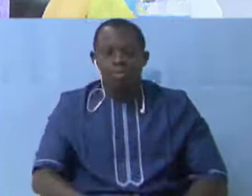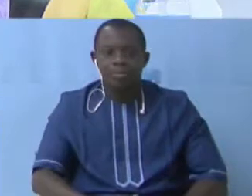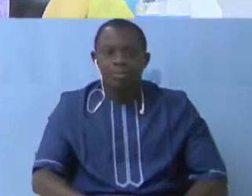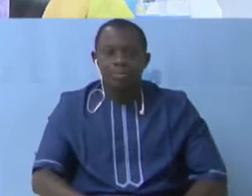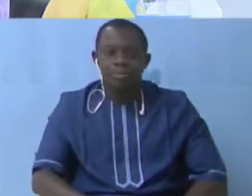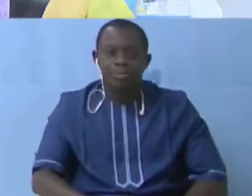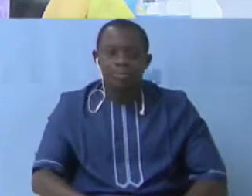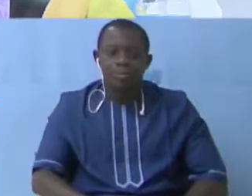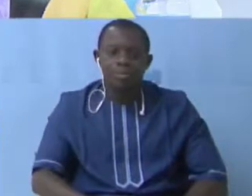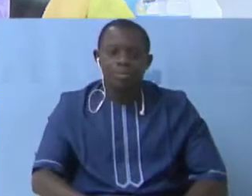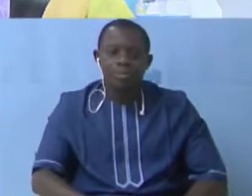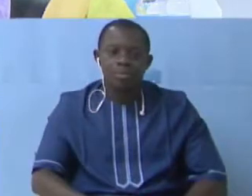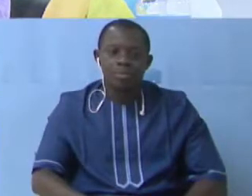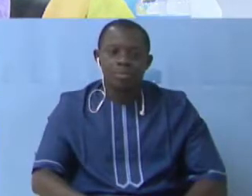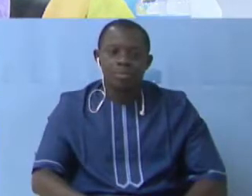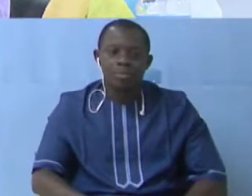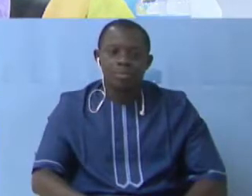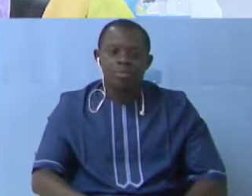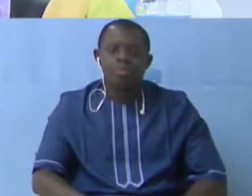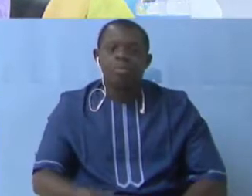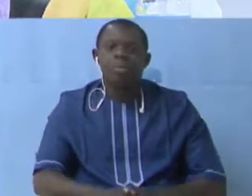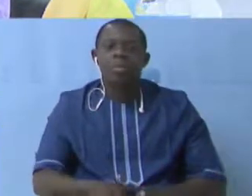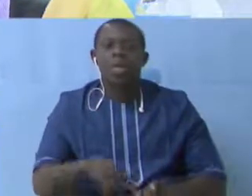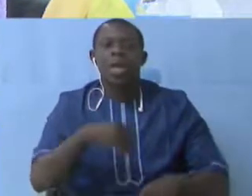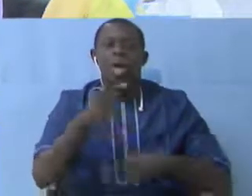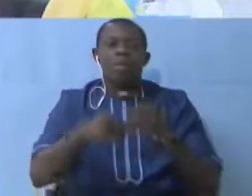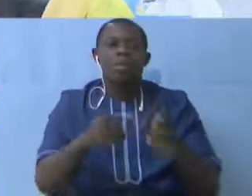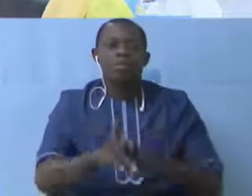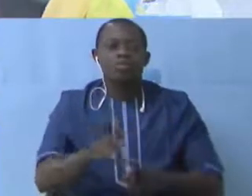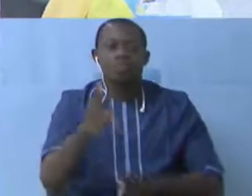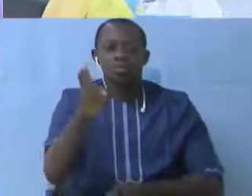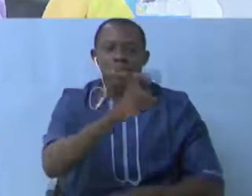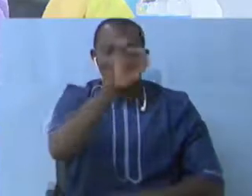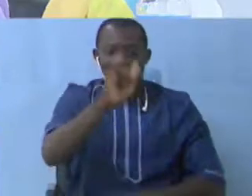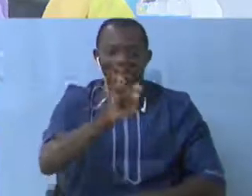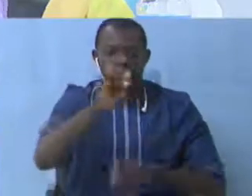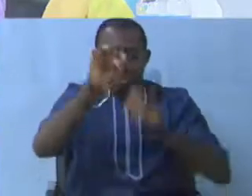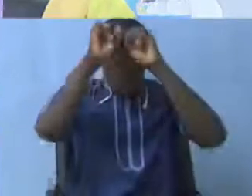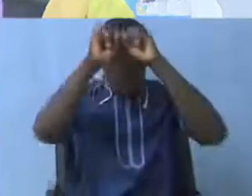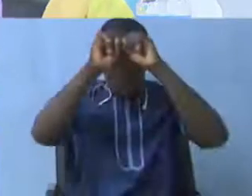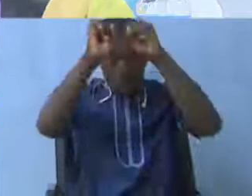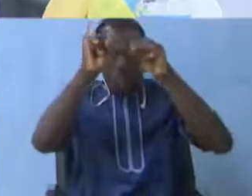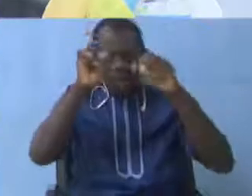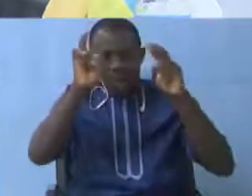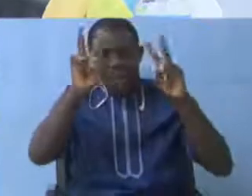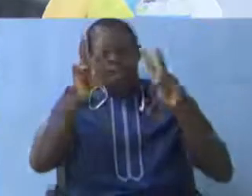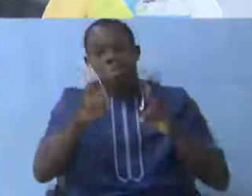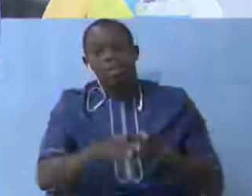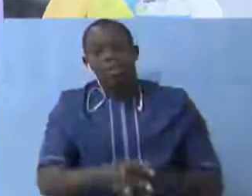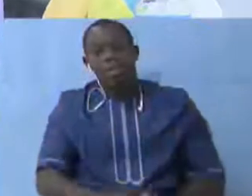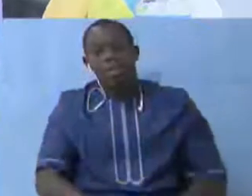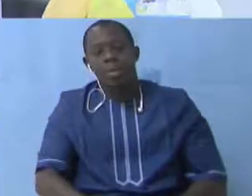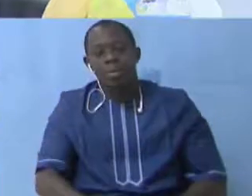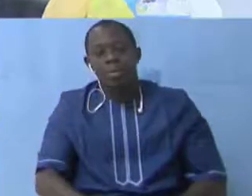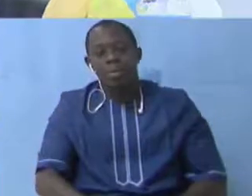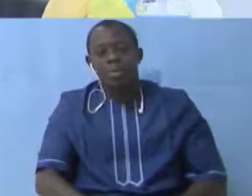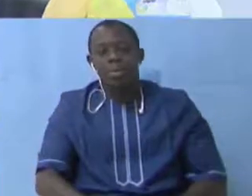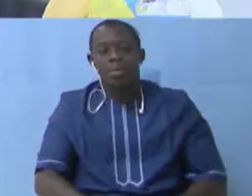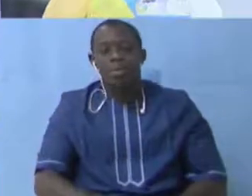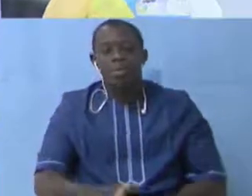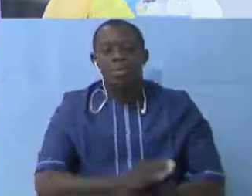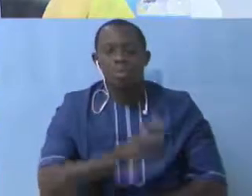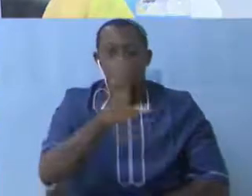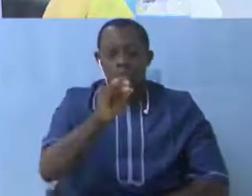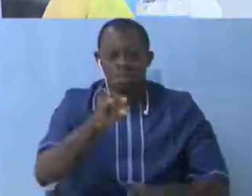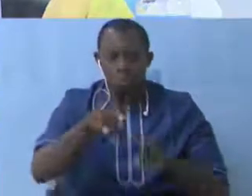the 20 years of the regime. Ci ñaar fukki at ci nguur gi. We did with Amnesty